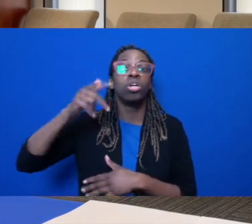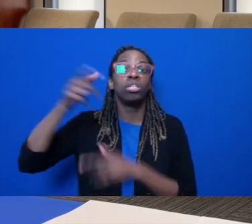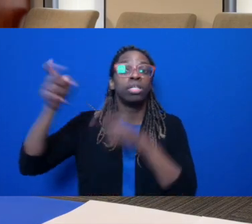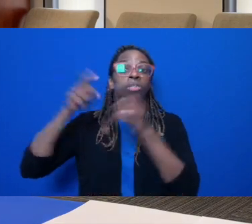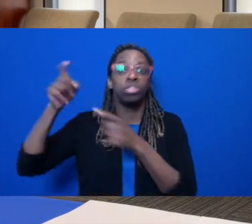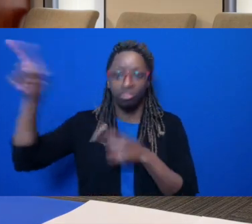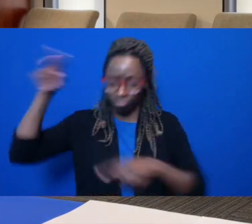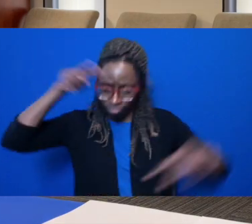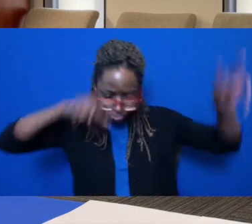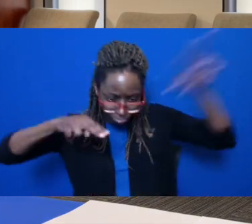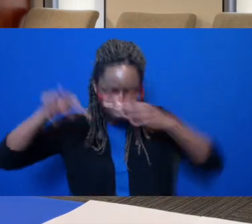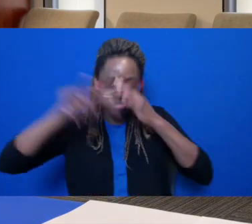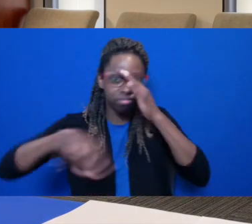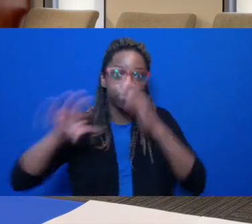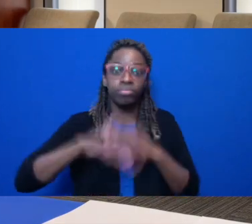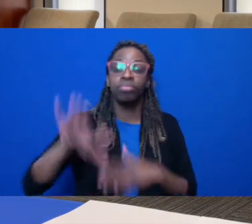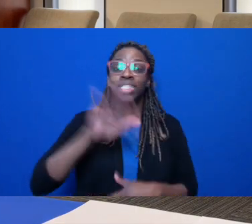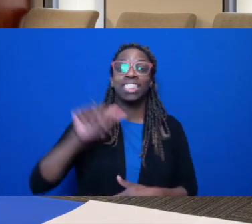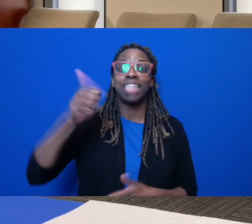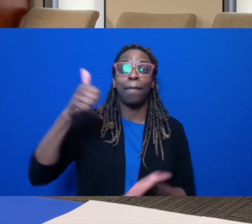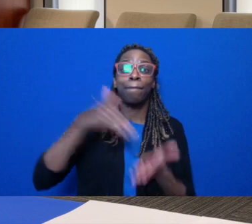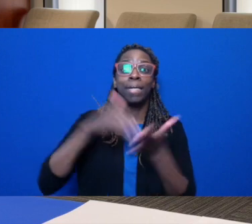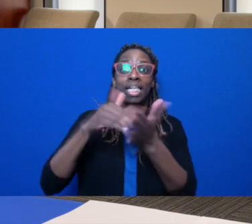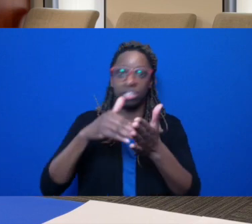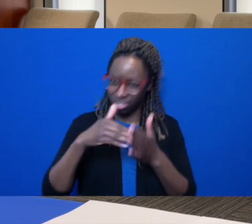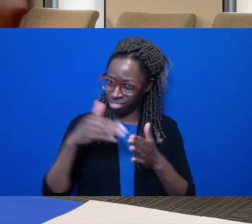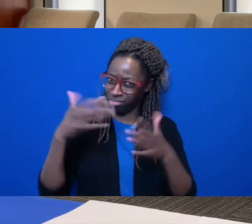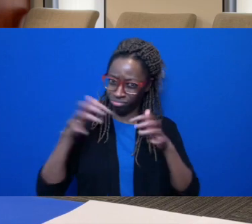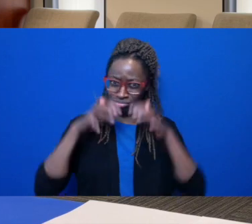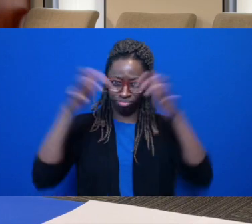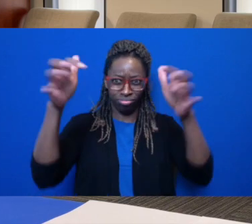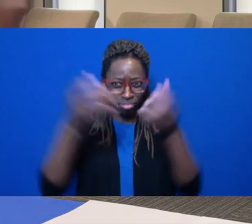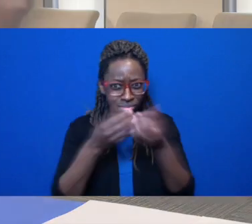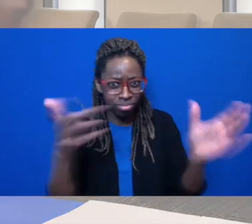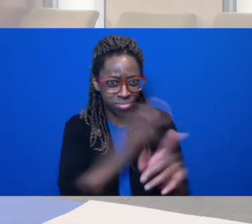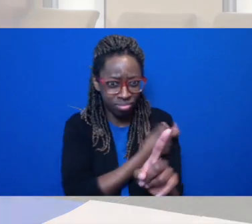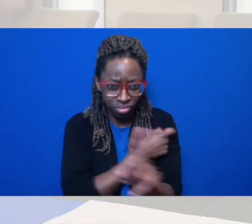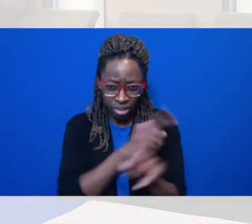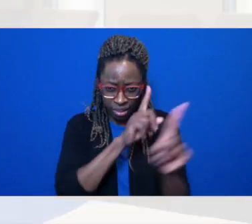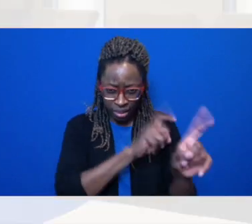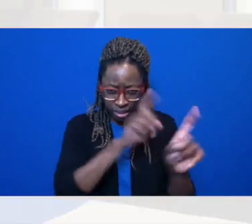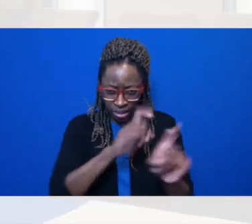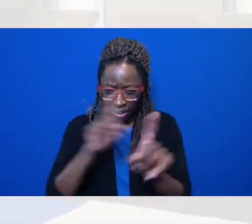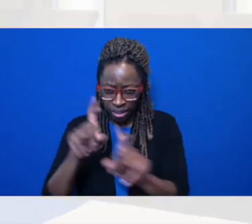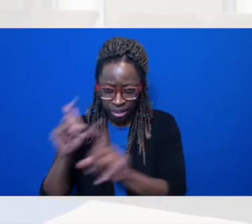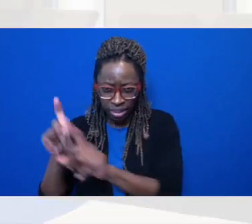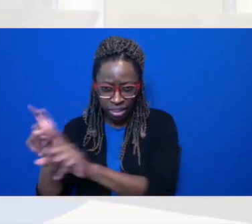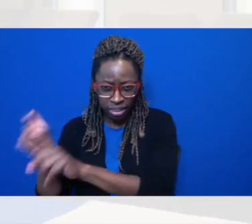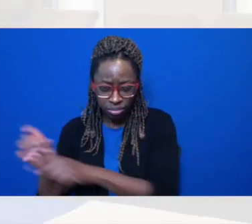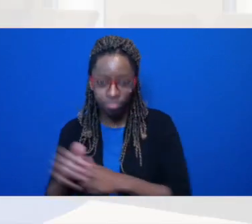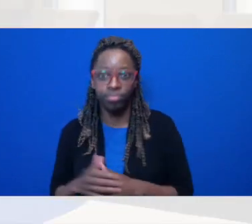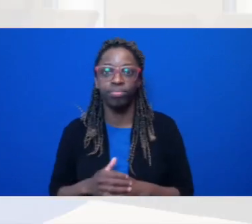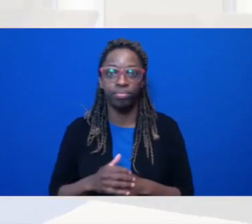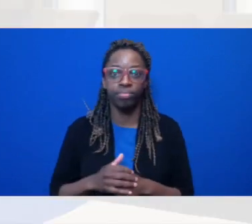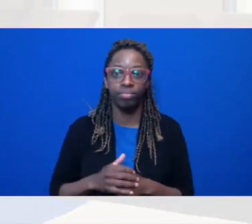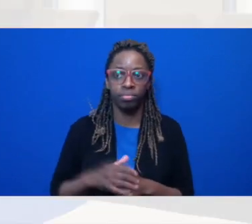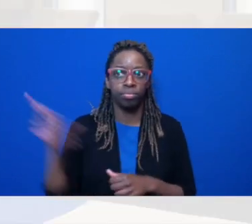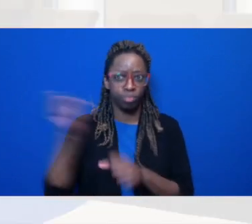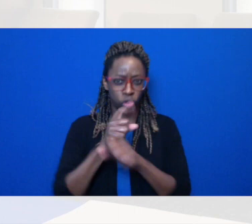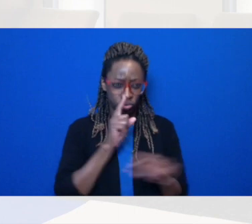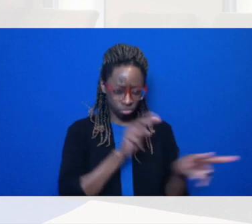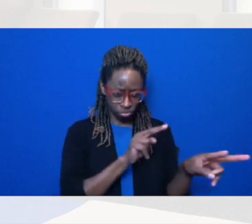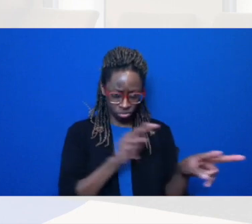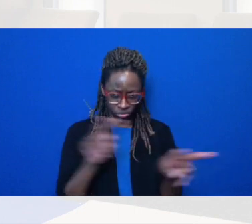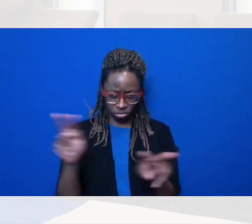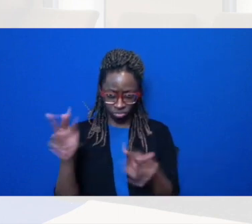doses administered, and people generally are doing really well, myself included. The other thing I just wanted to